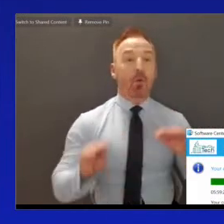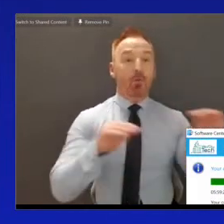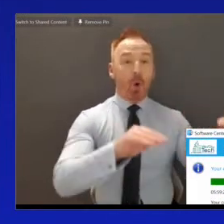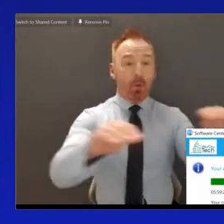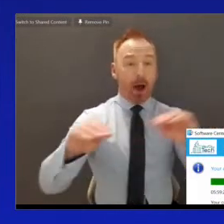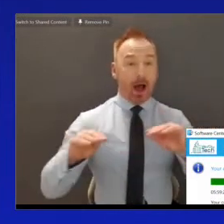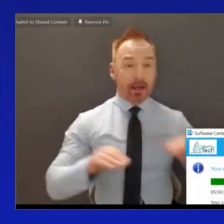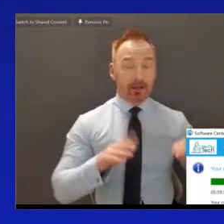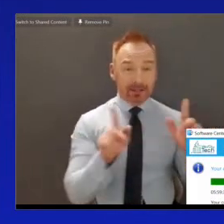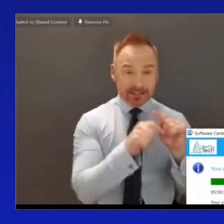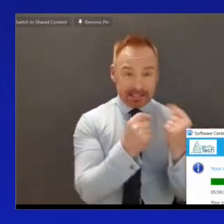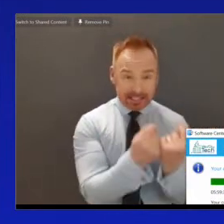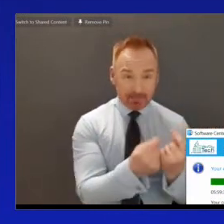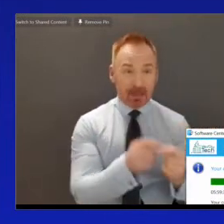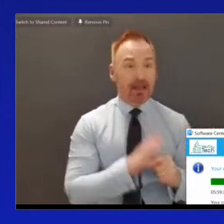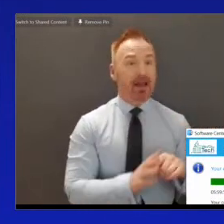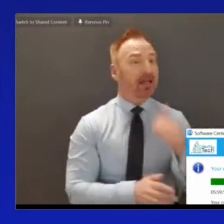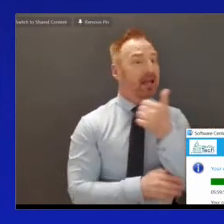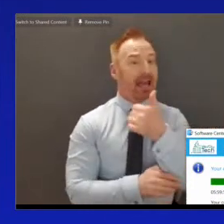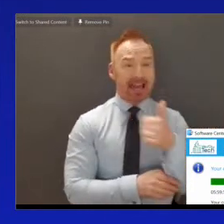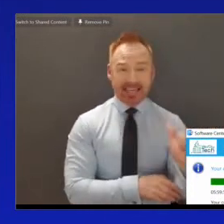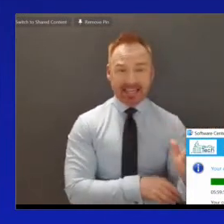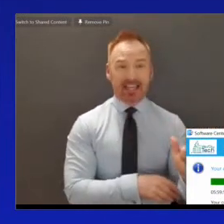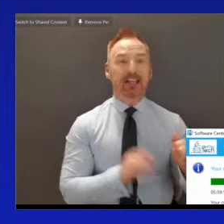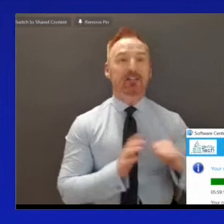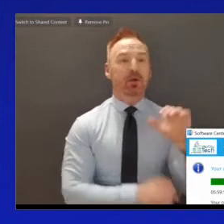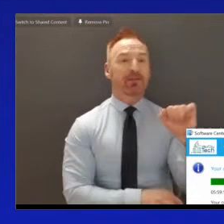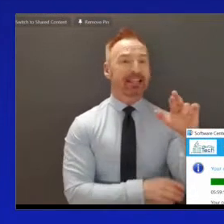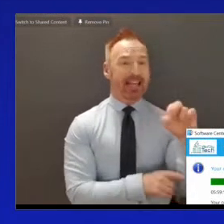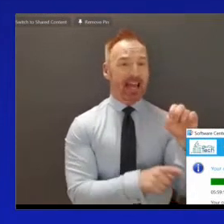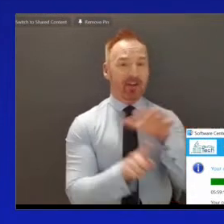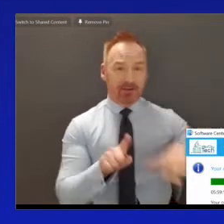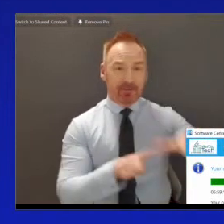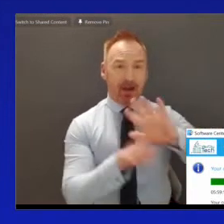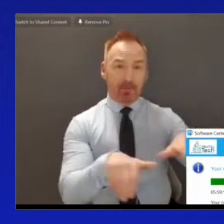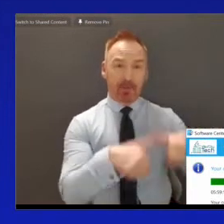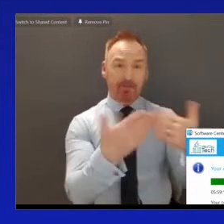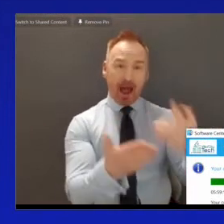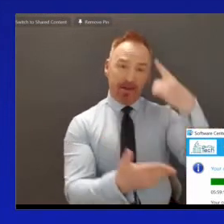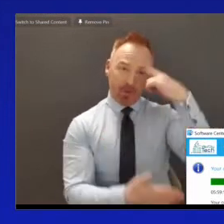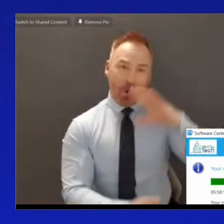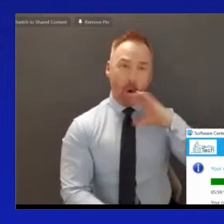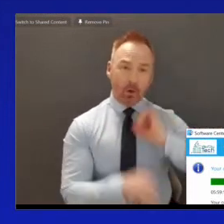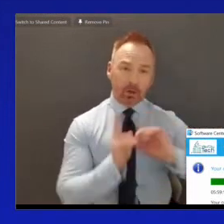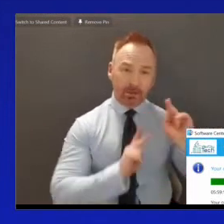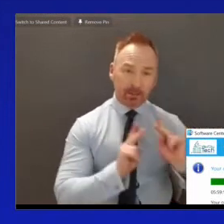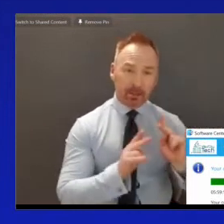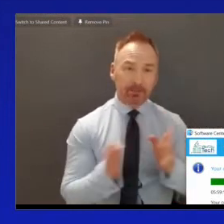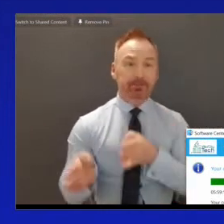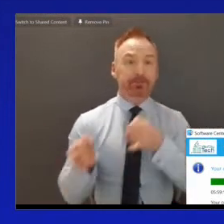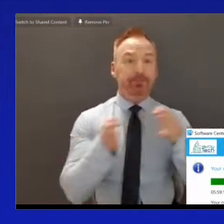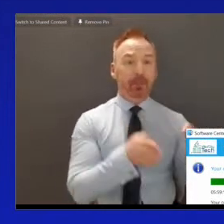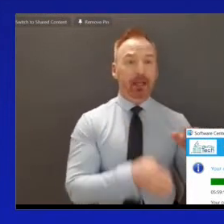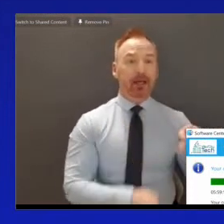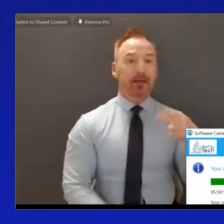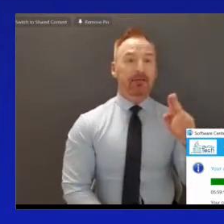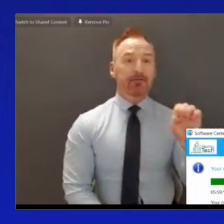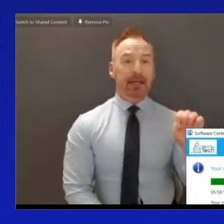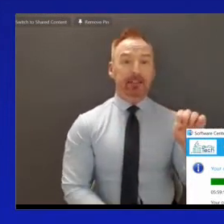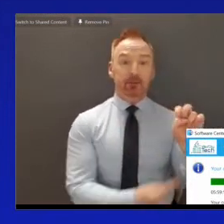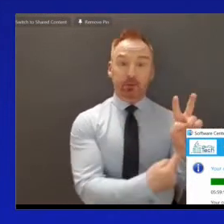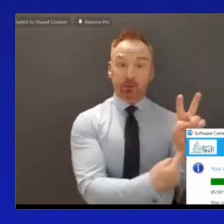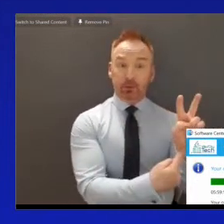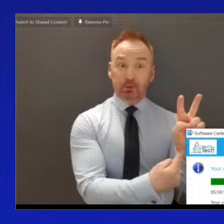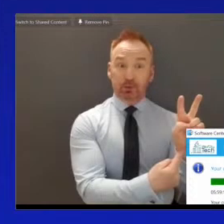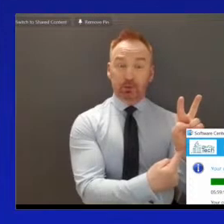congregate care settings that provide care for seniors. In phase 2, distribution of the vaccines will be expanded to